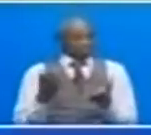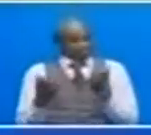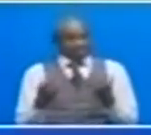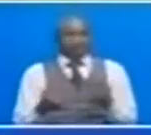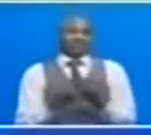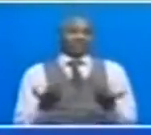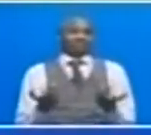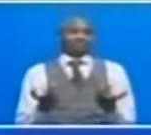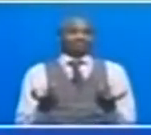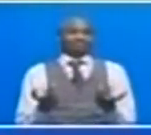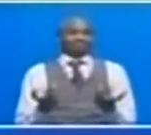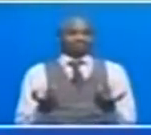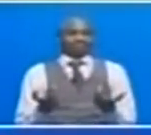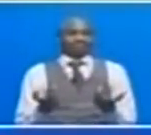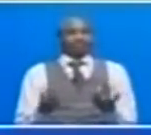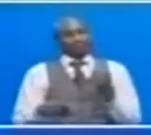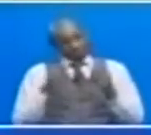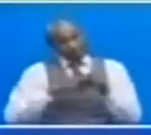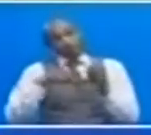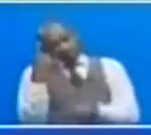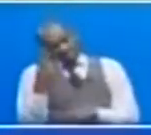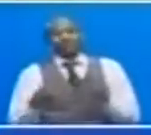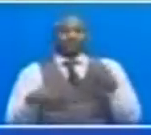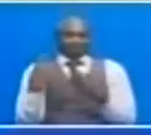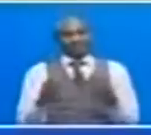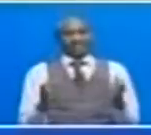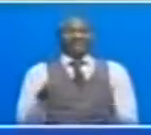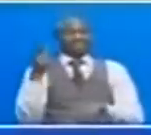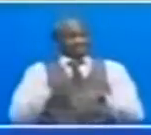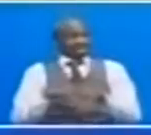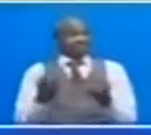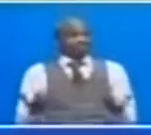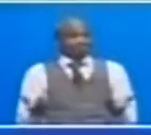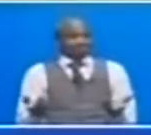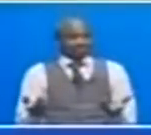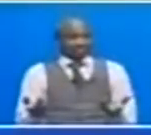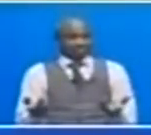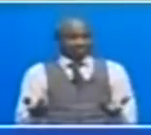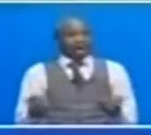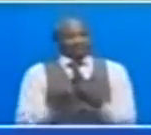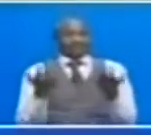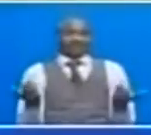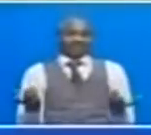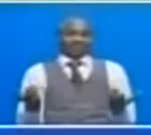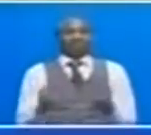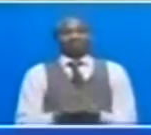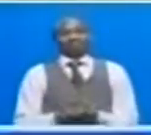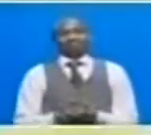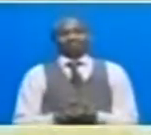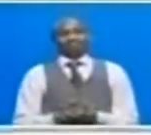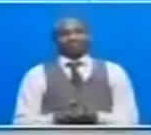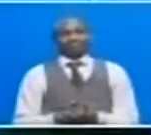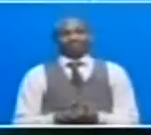the championship. Yeah, winning is winning. And sometimes like distances, they come a lot.